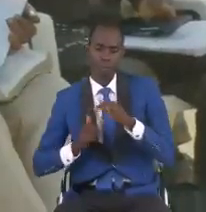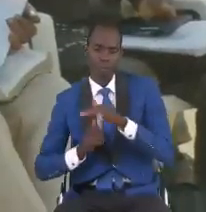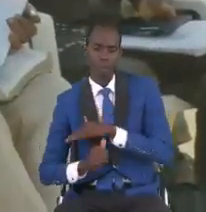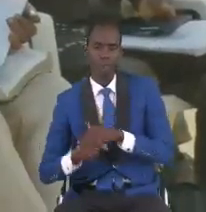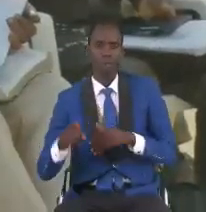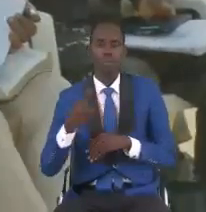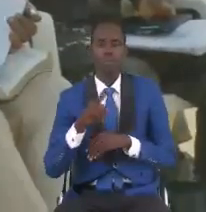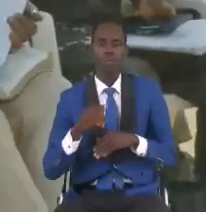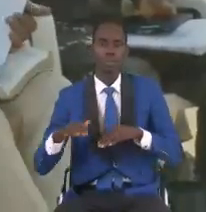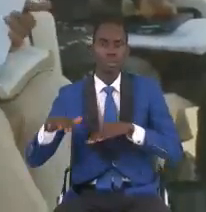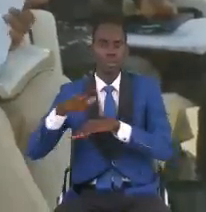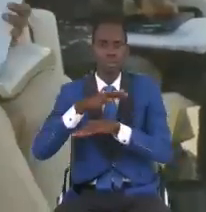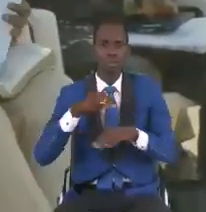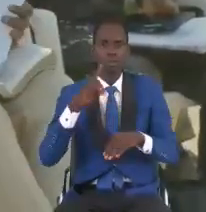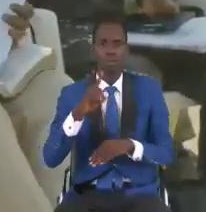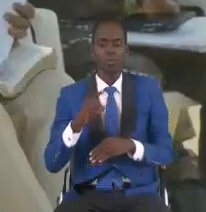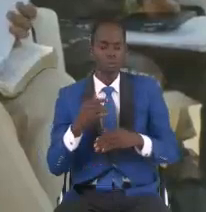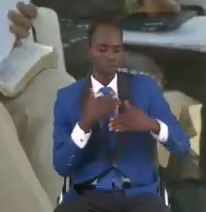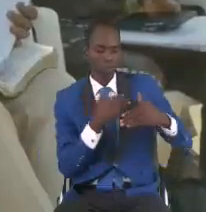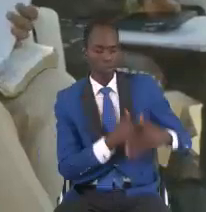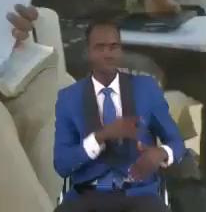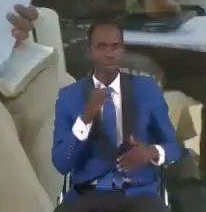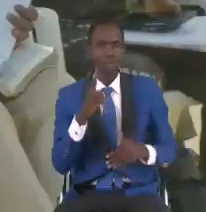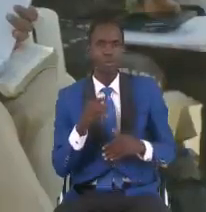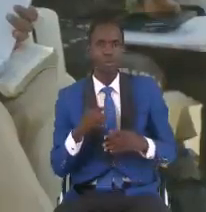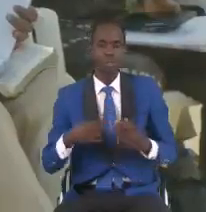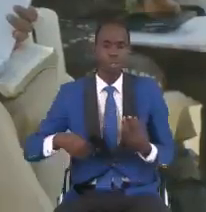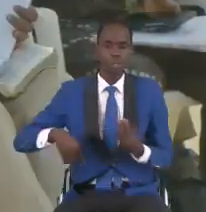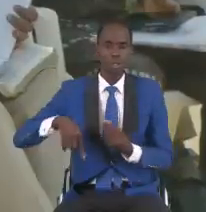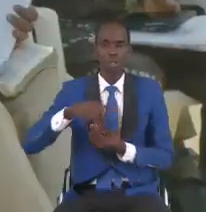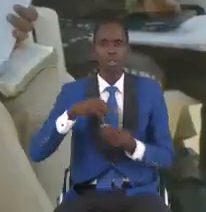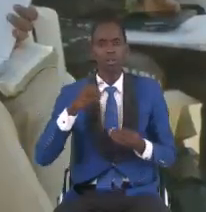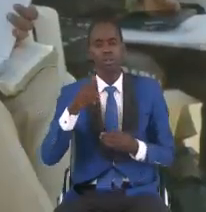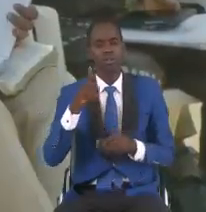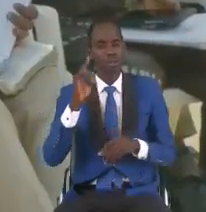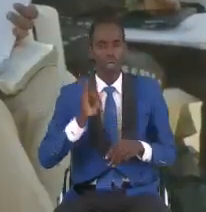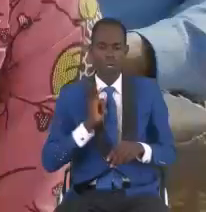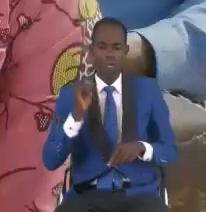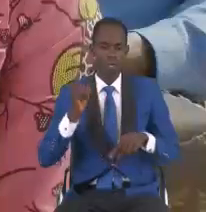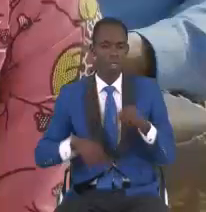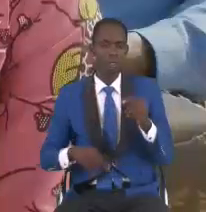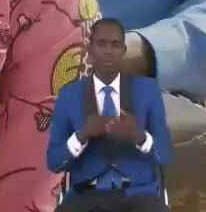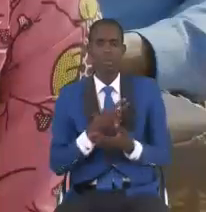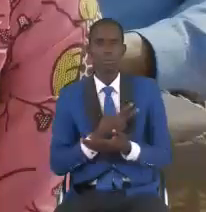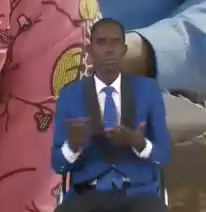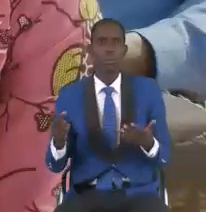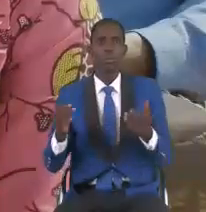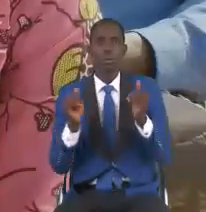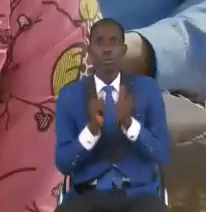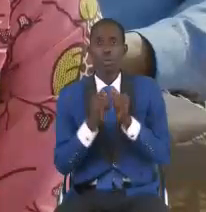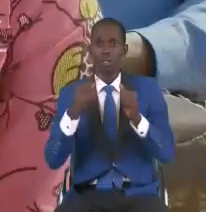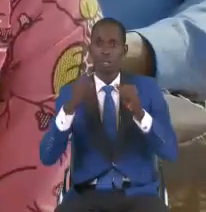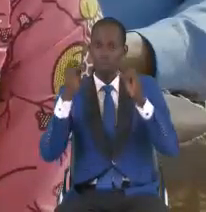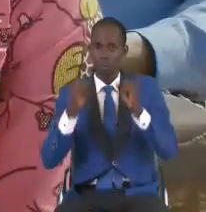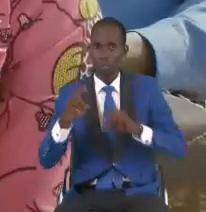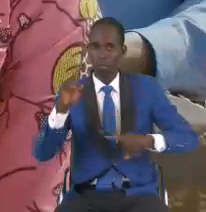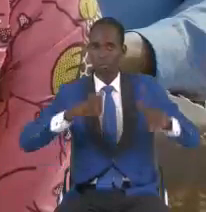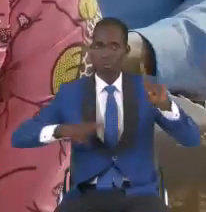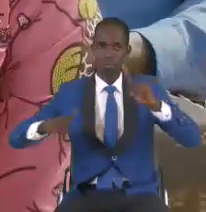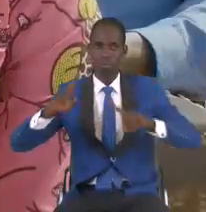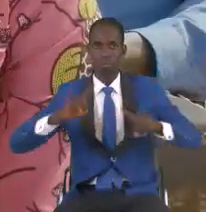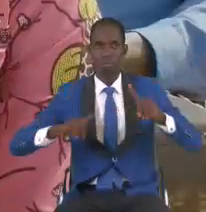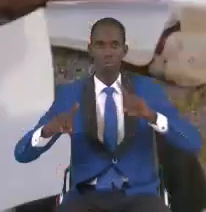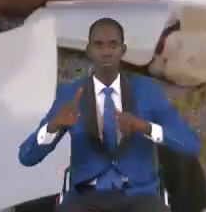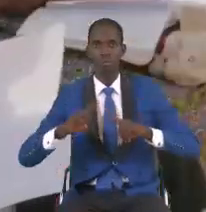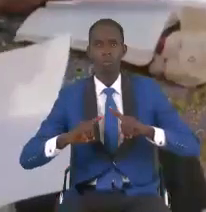me, beside me, around me, I cannot fail. With the power of God, say that. With